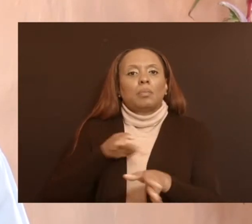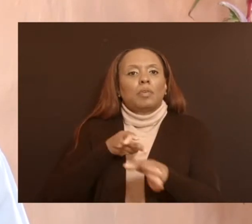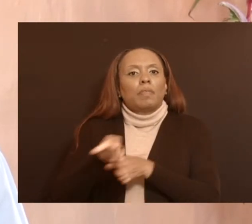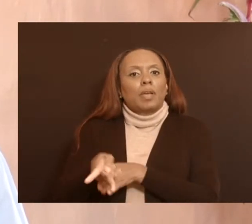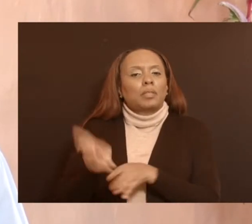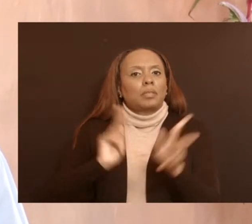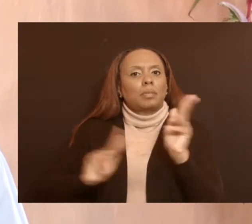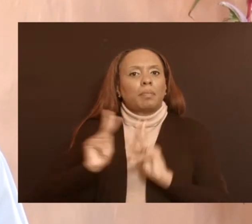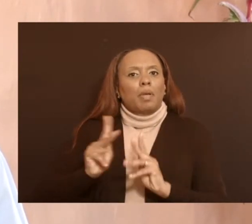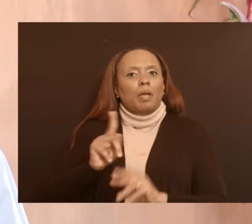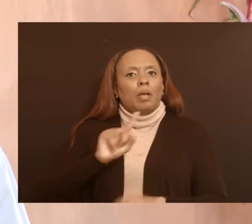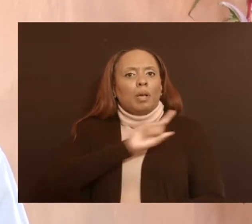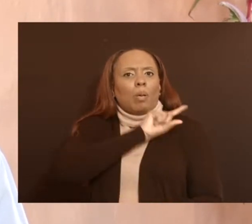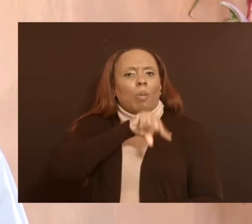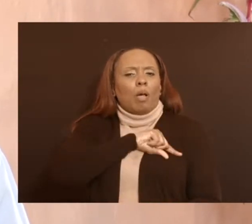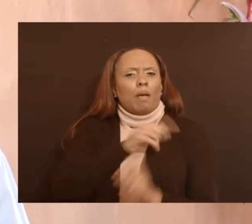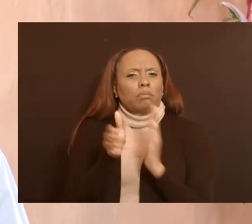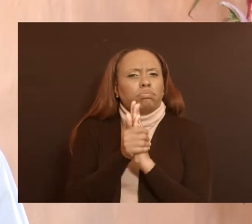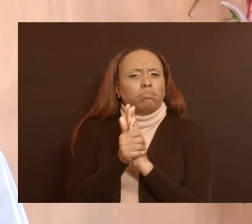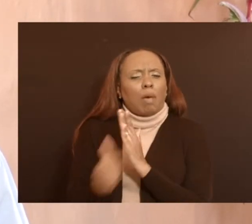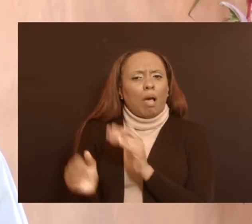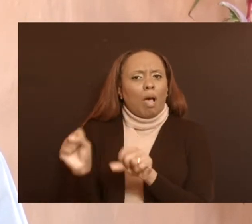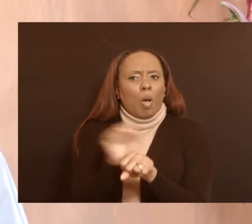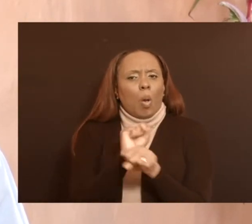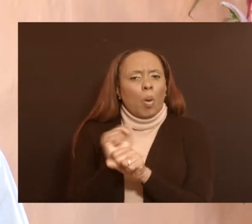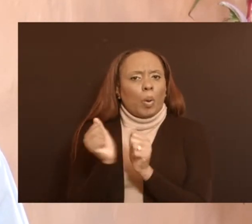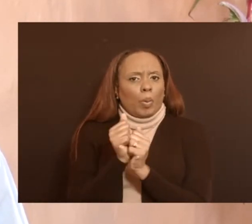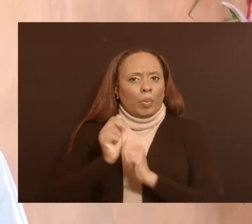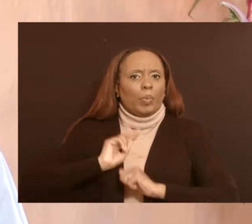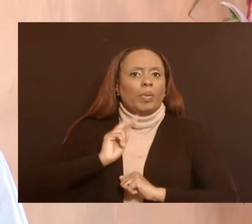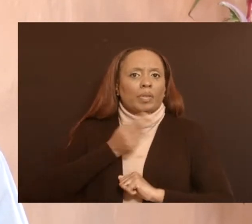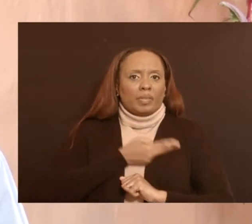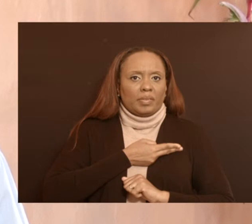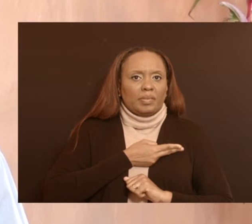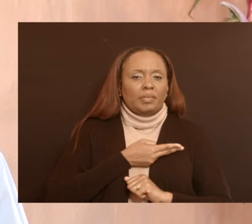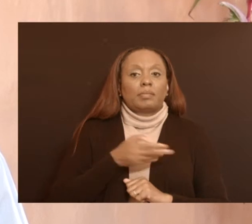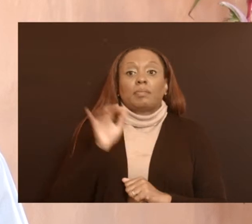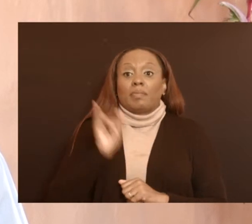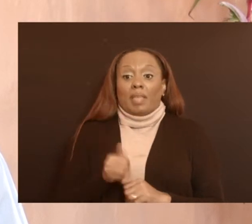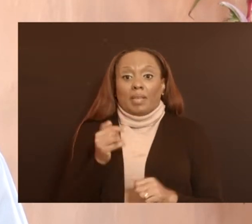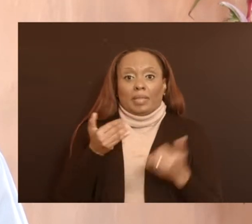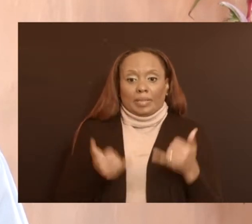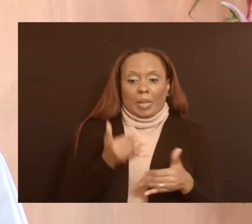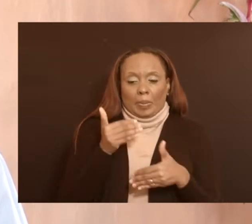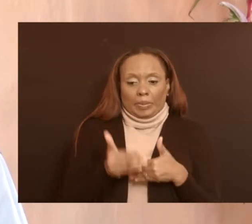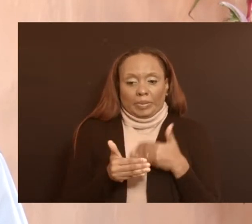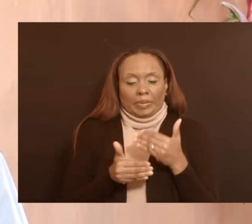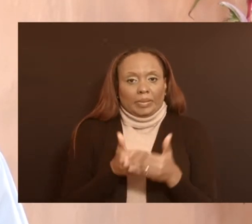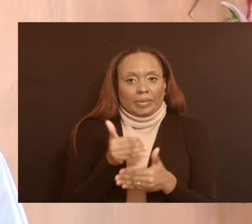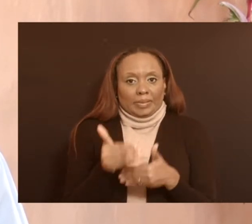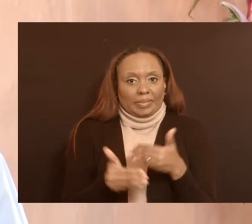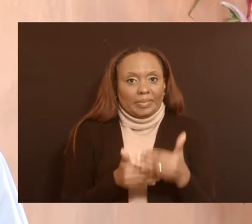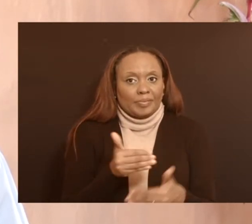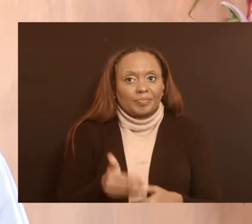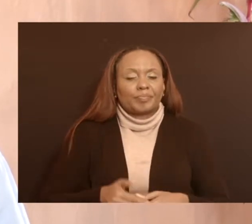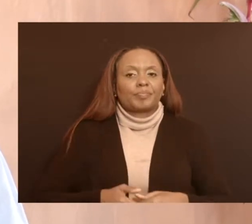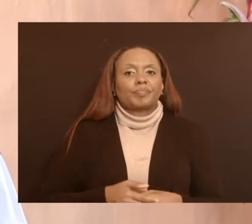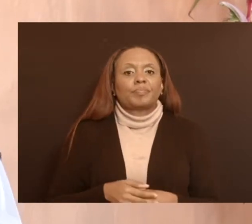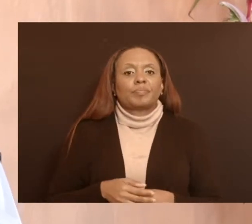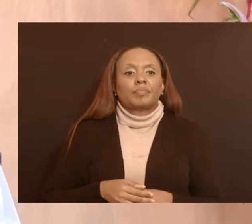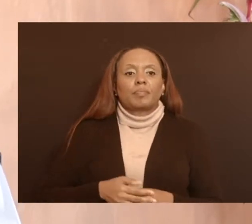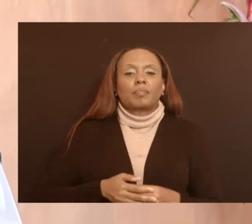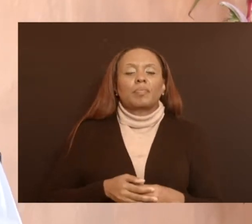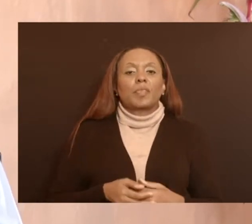qualified in this area who've been working with us. And this is ongoing And this part of it is ongoing. But the